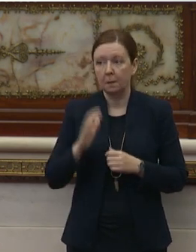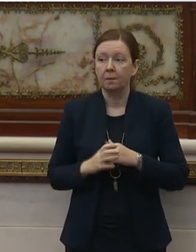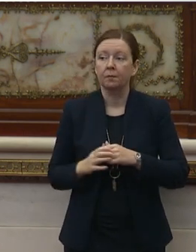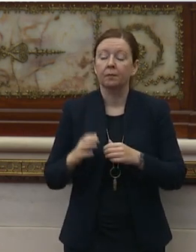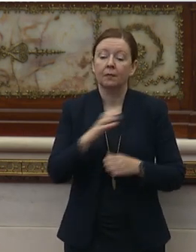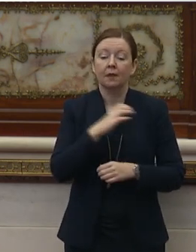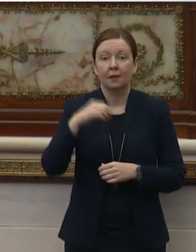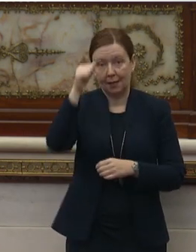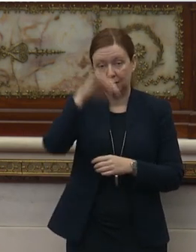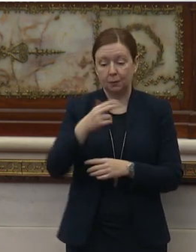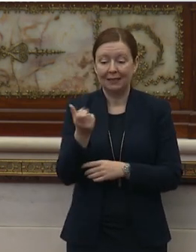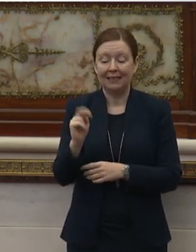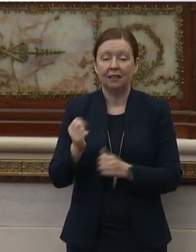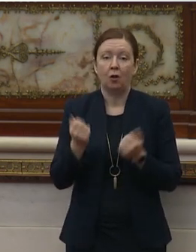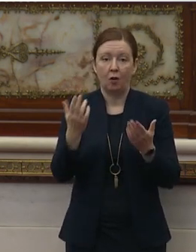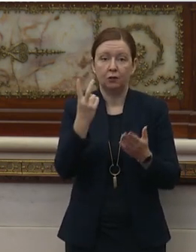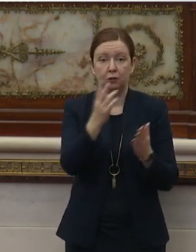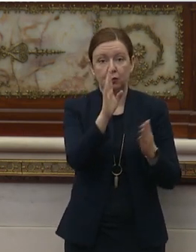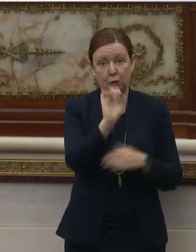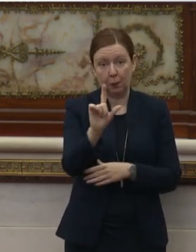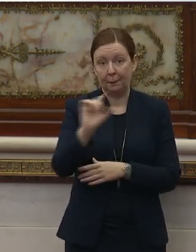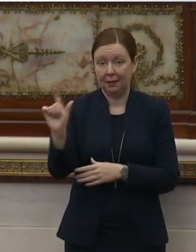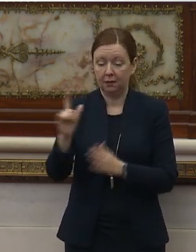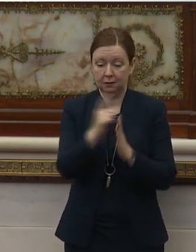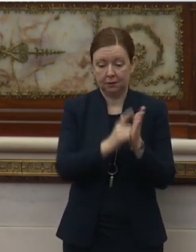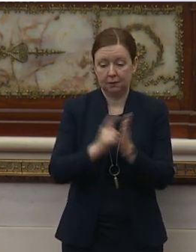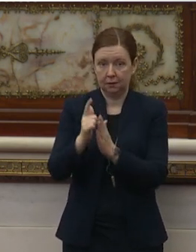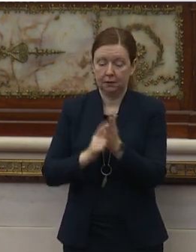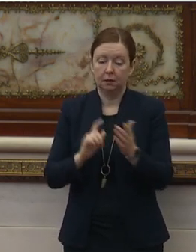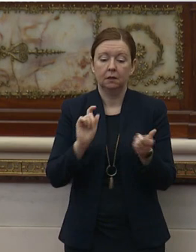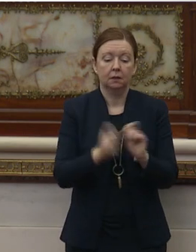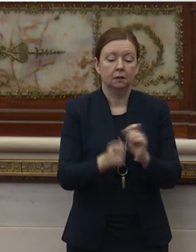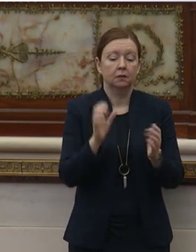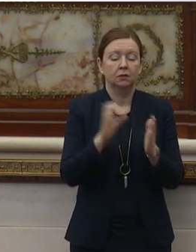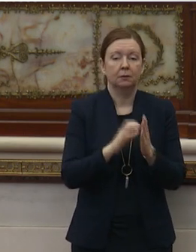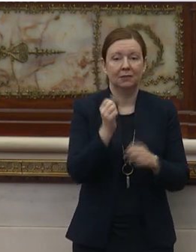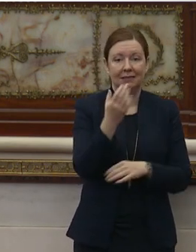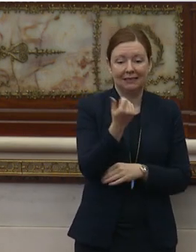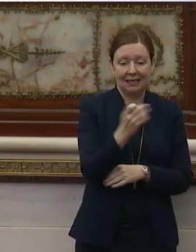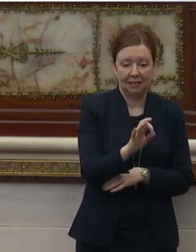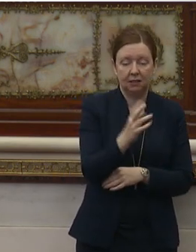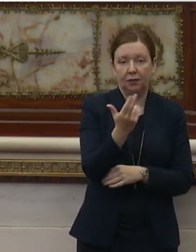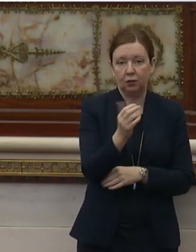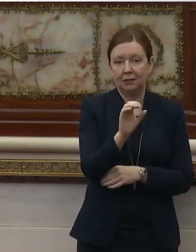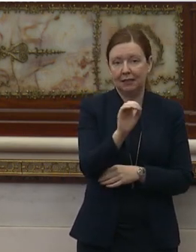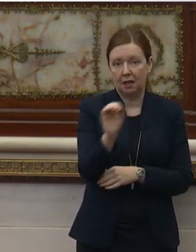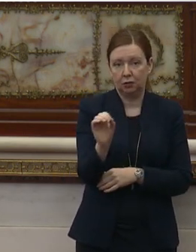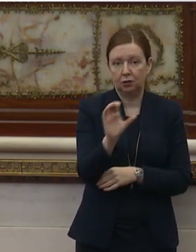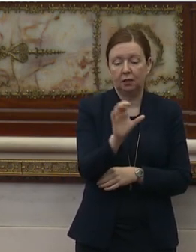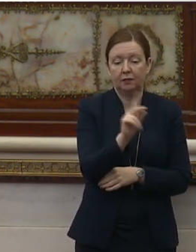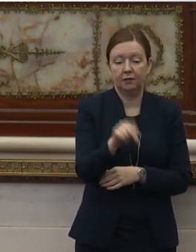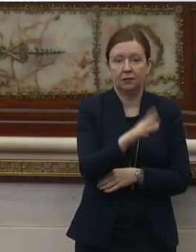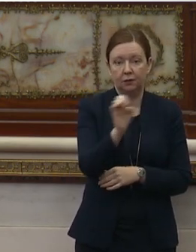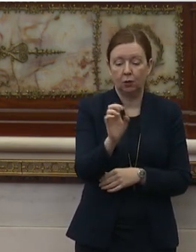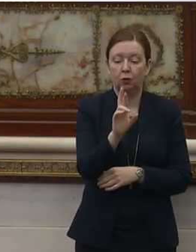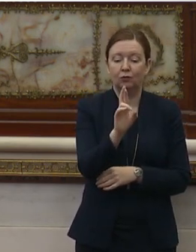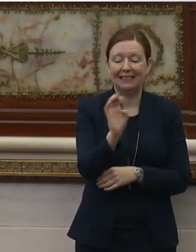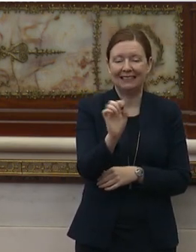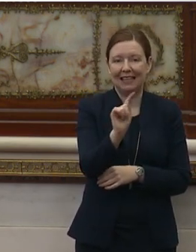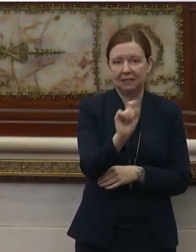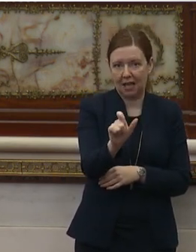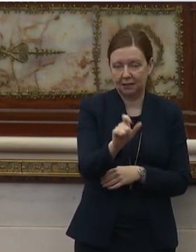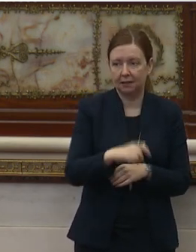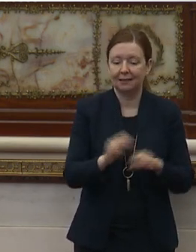Councilman Heenan offers two bills entitled an ordinance amending Chapter 19-1300 of the Philadelphia Code entitled Real Estate Taxes